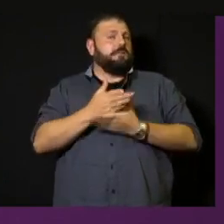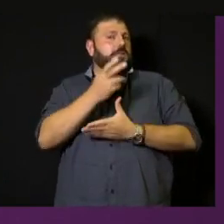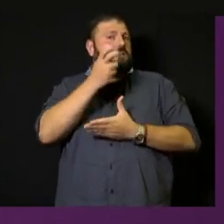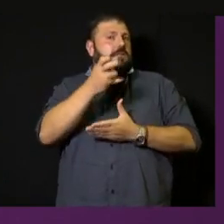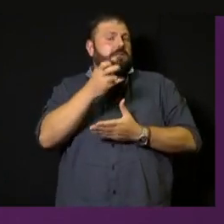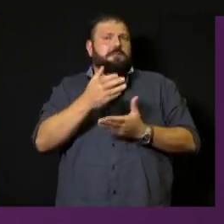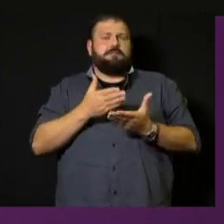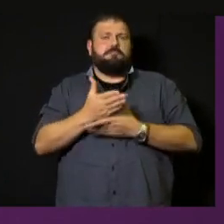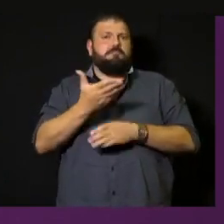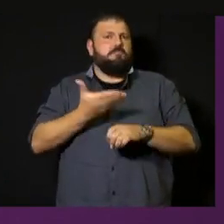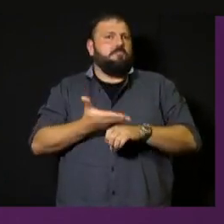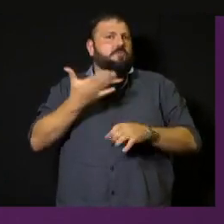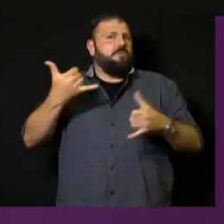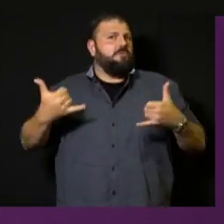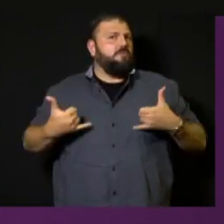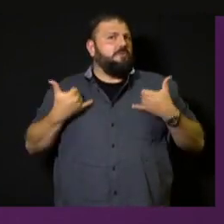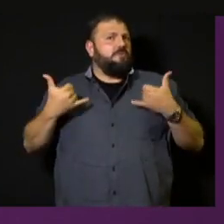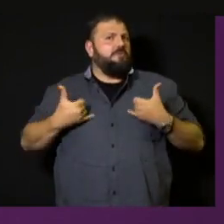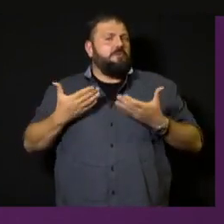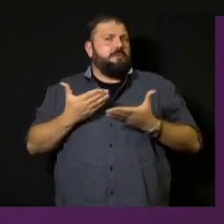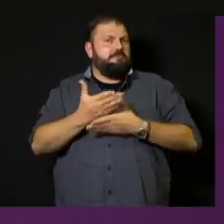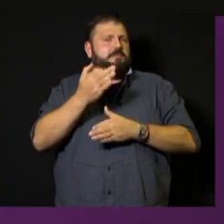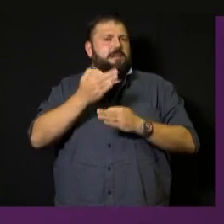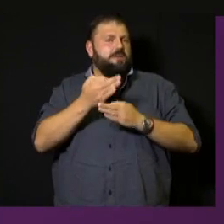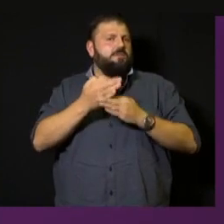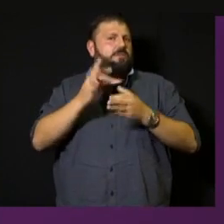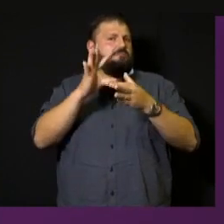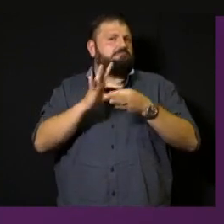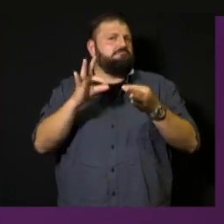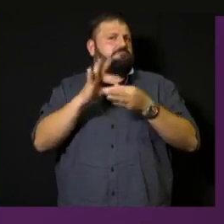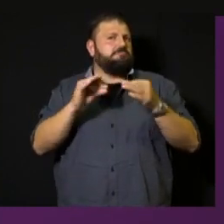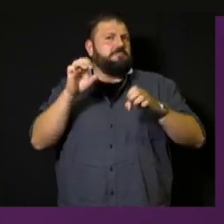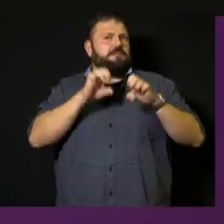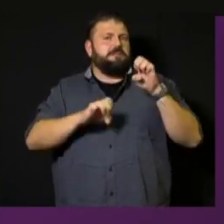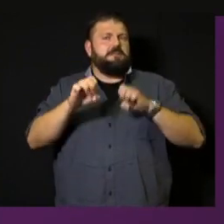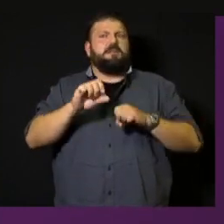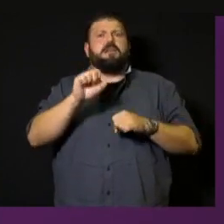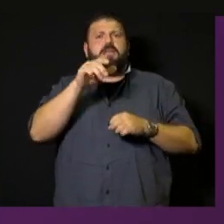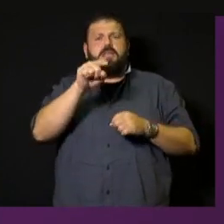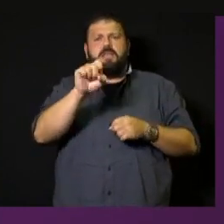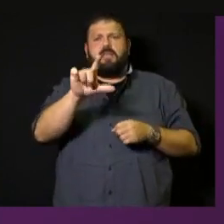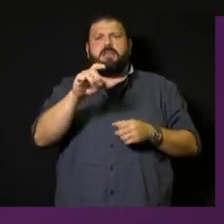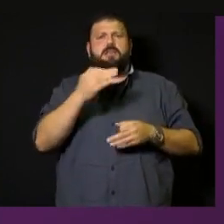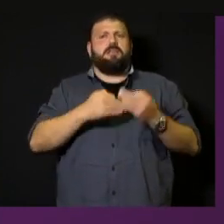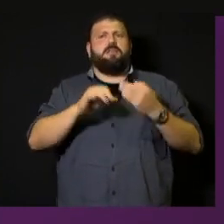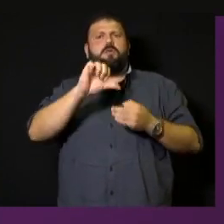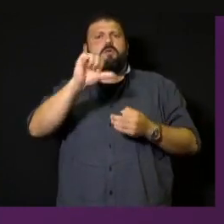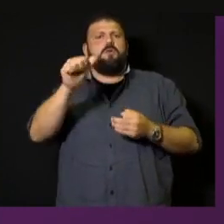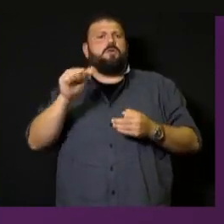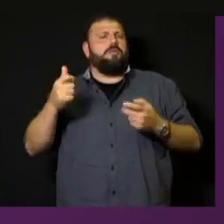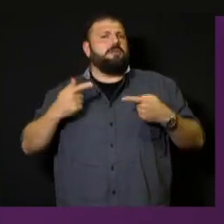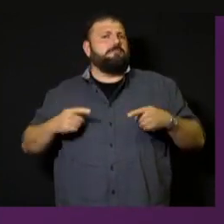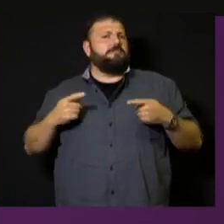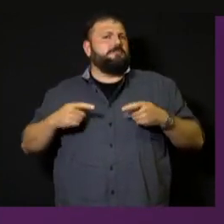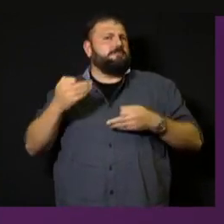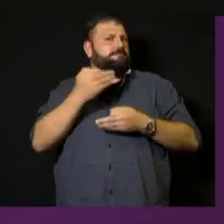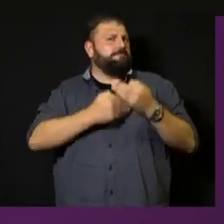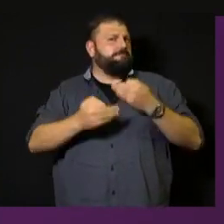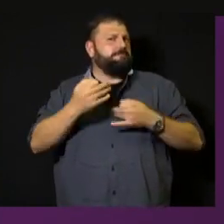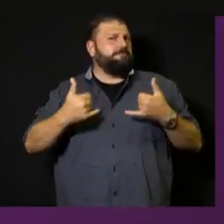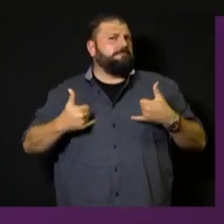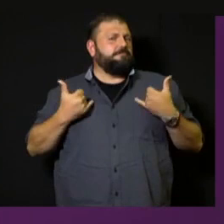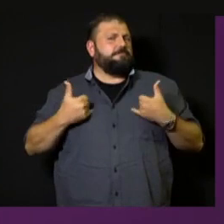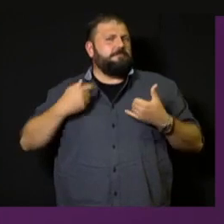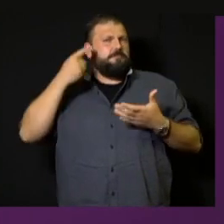very young in the company. He will tell you what he did. He and other people who came in very young with him.